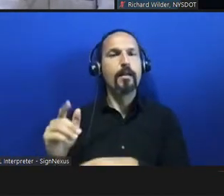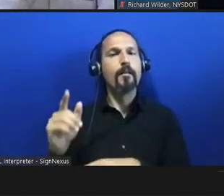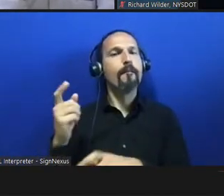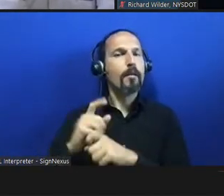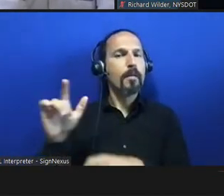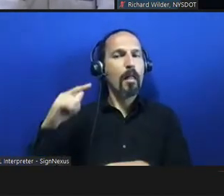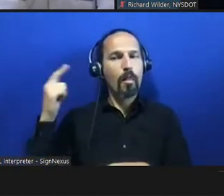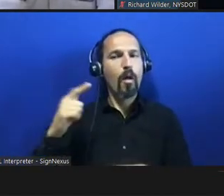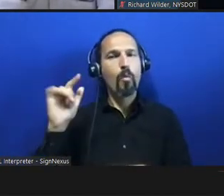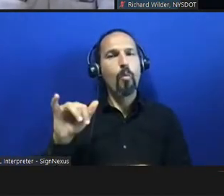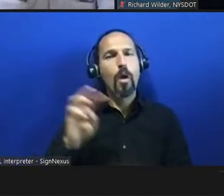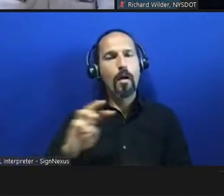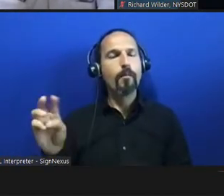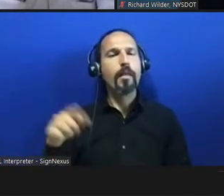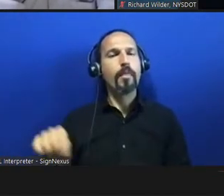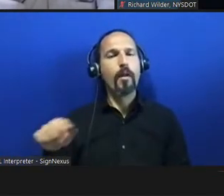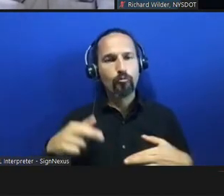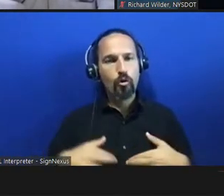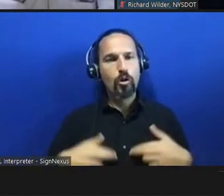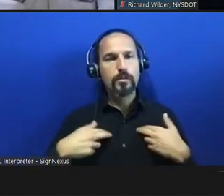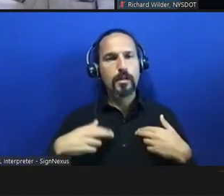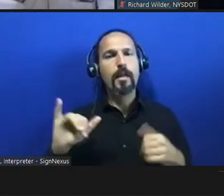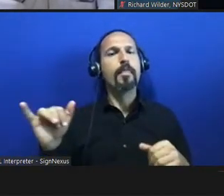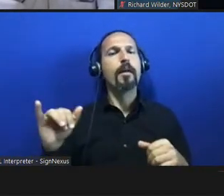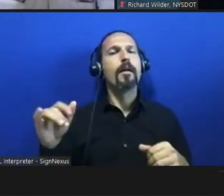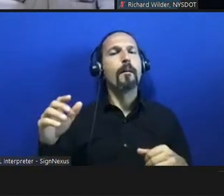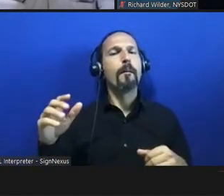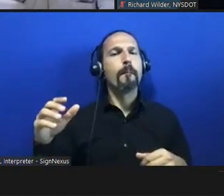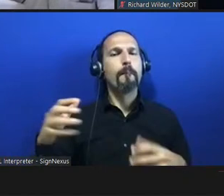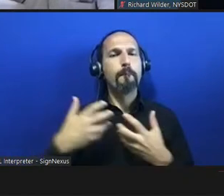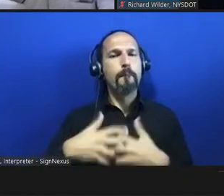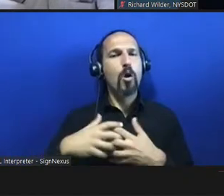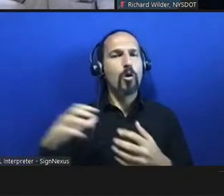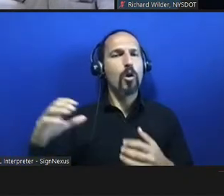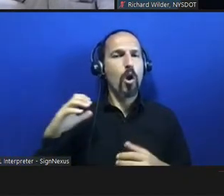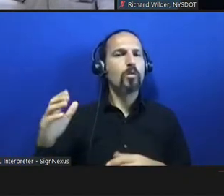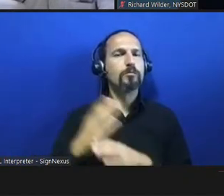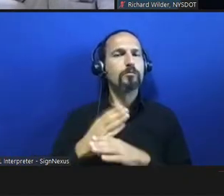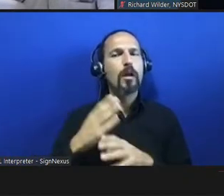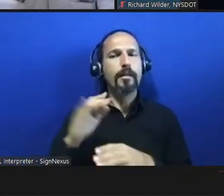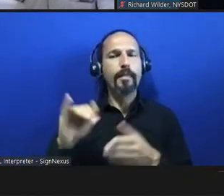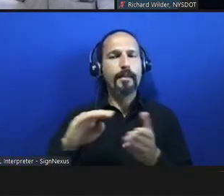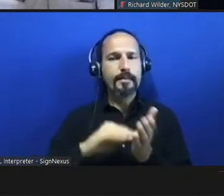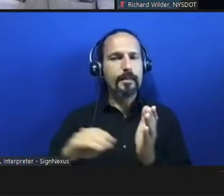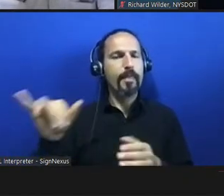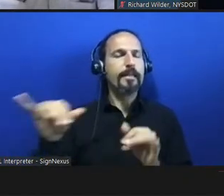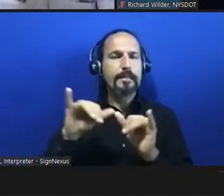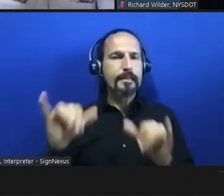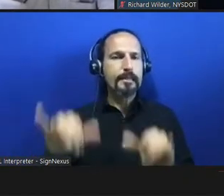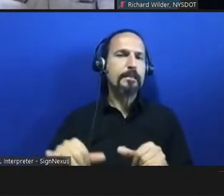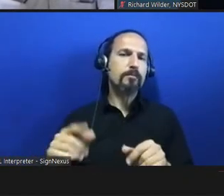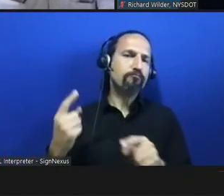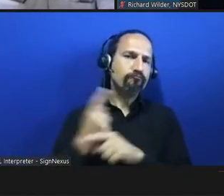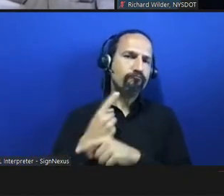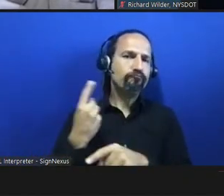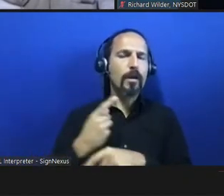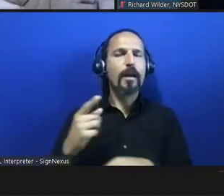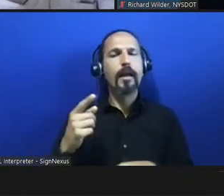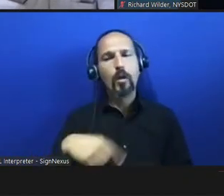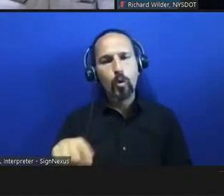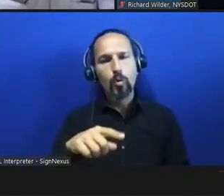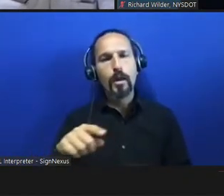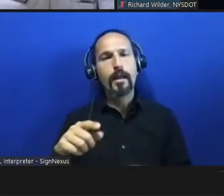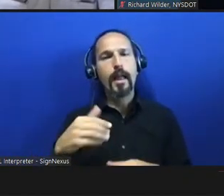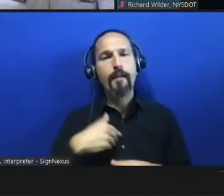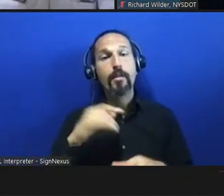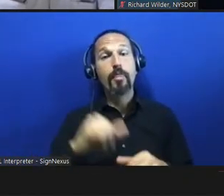London website residents and motor coaches are exempt their system is far more Equitable the only time we have